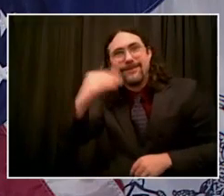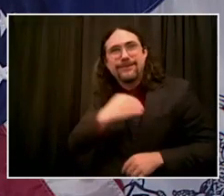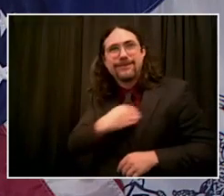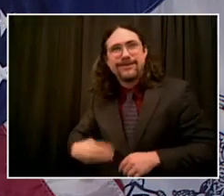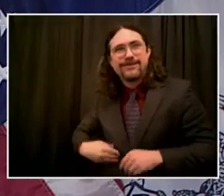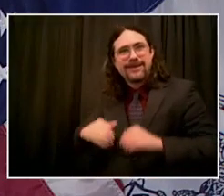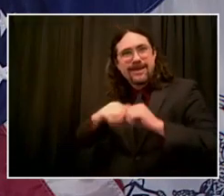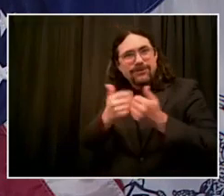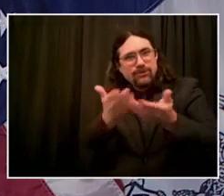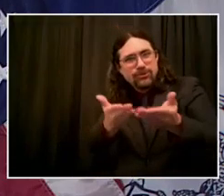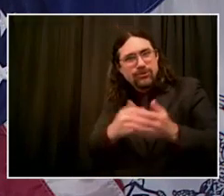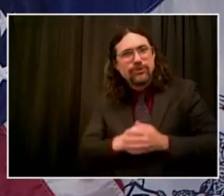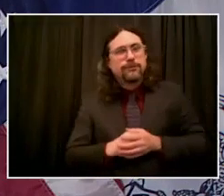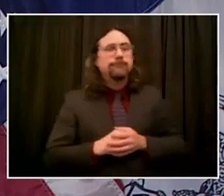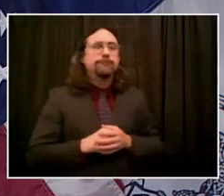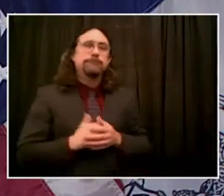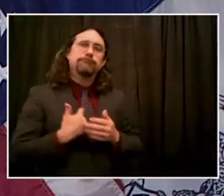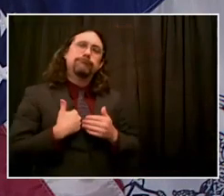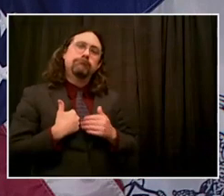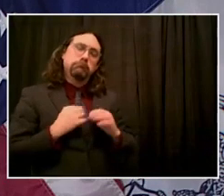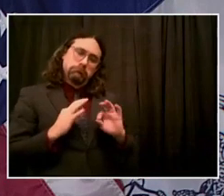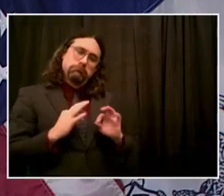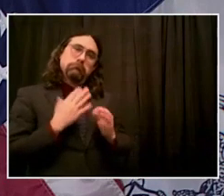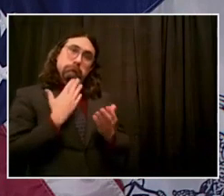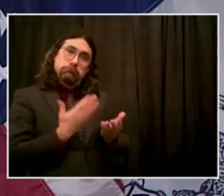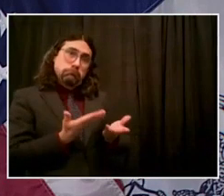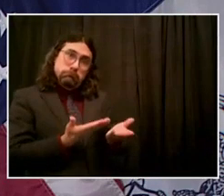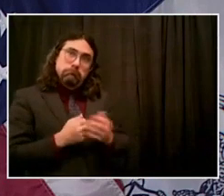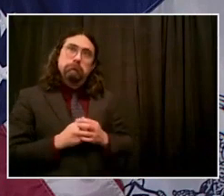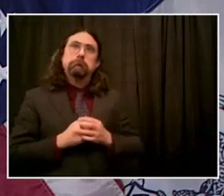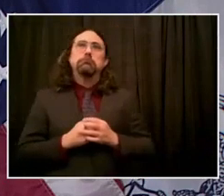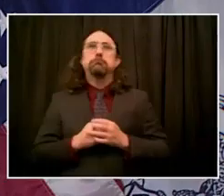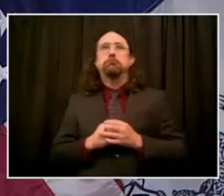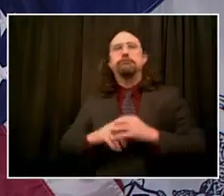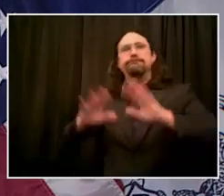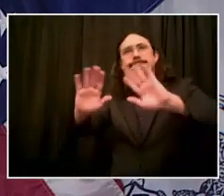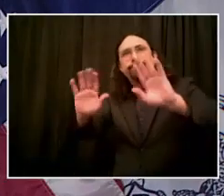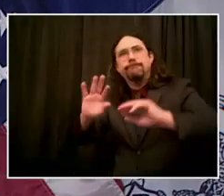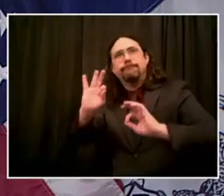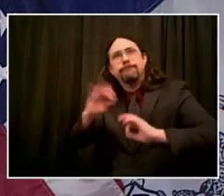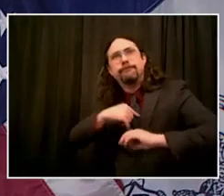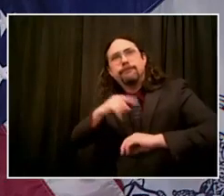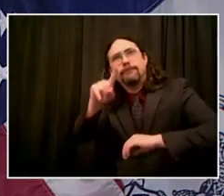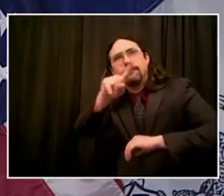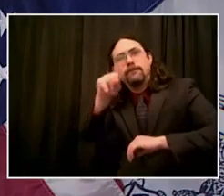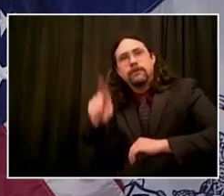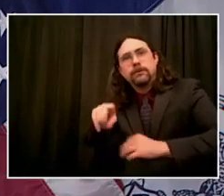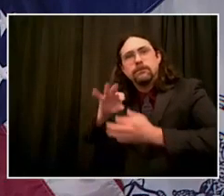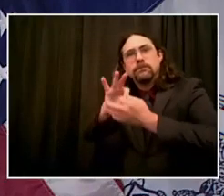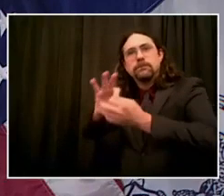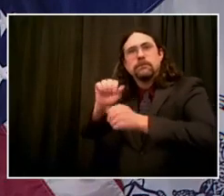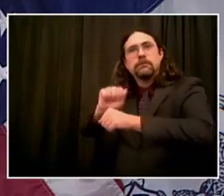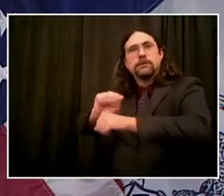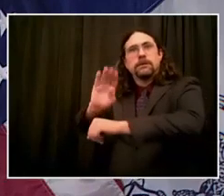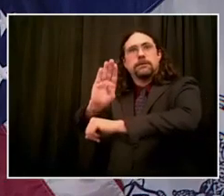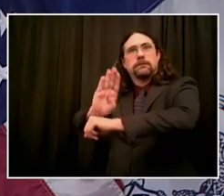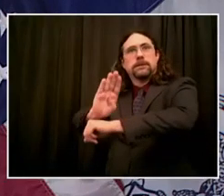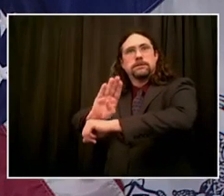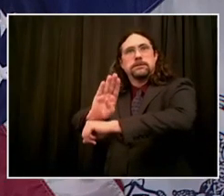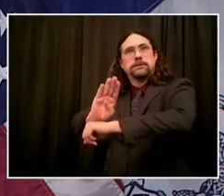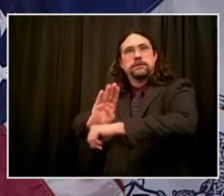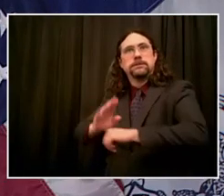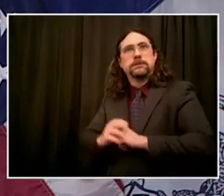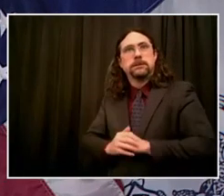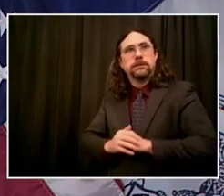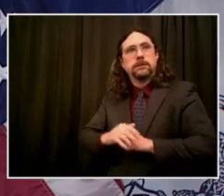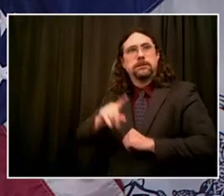the businesses and whether or not you guys have a count as to what businesses are going to be opening up or which ones have already closed,